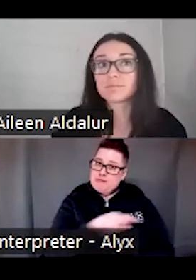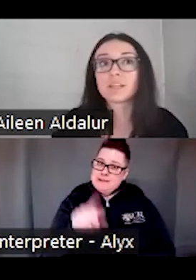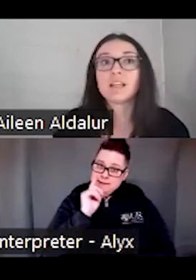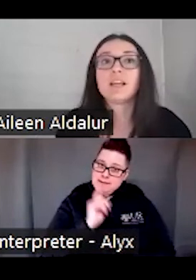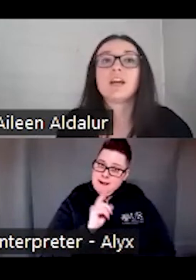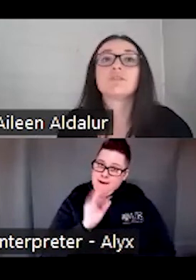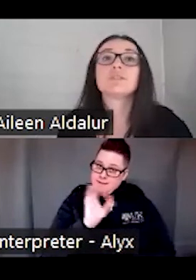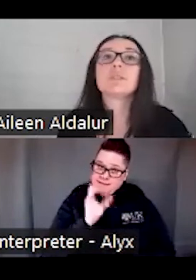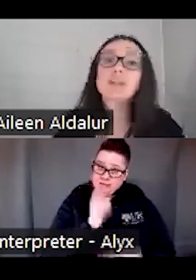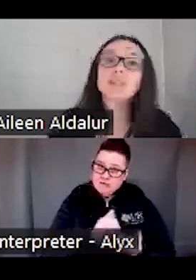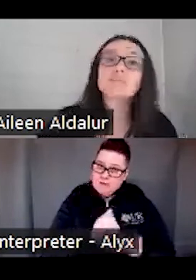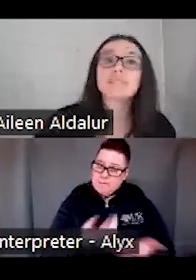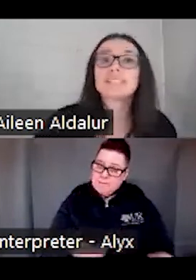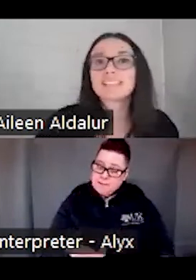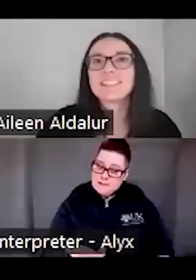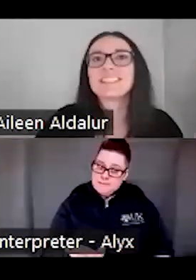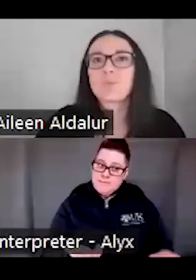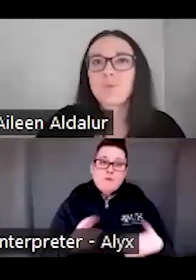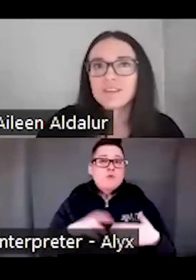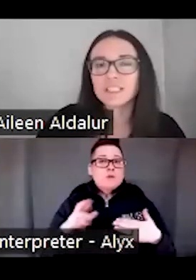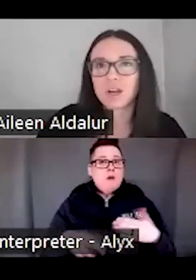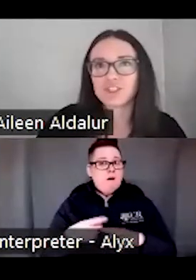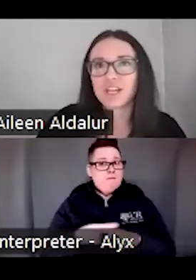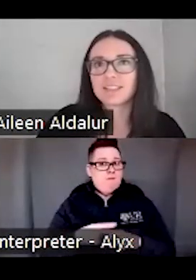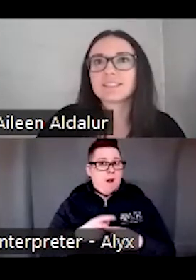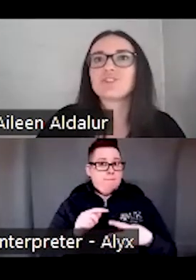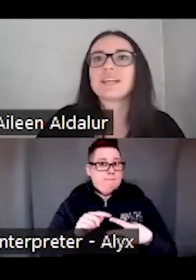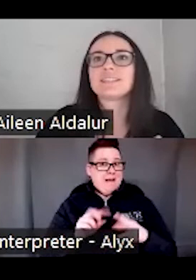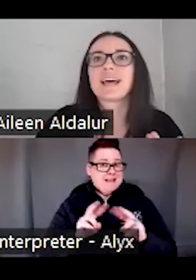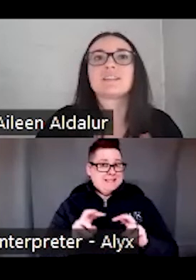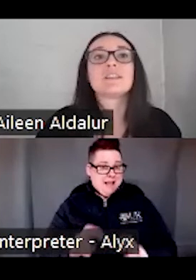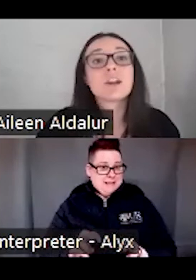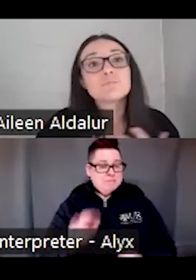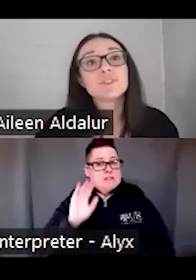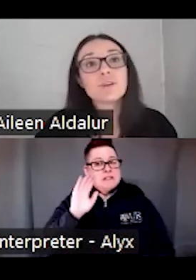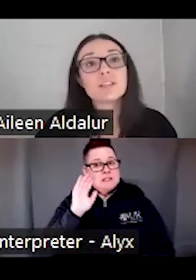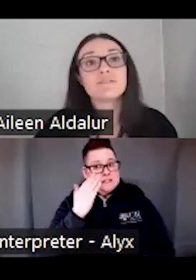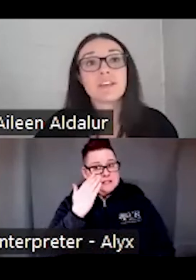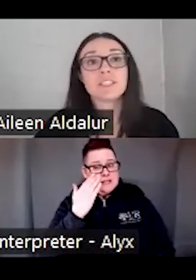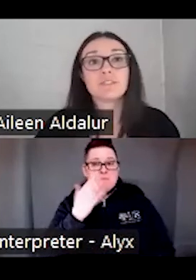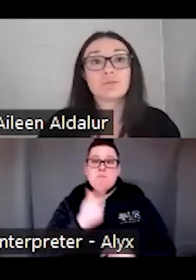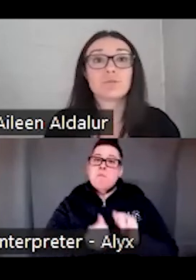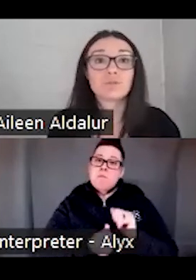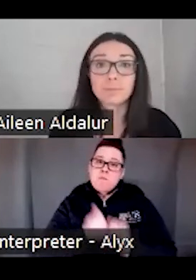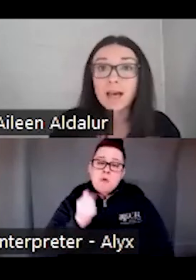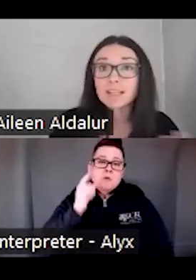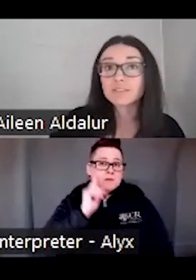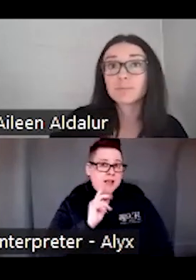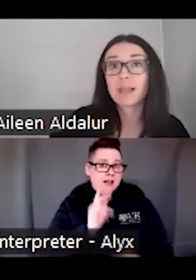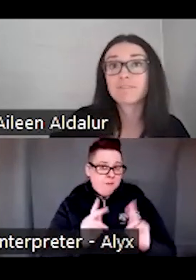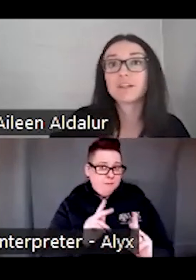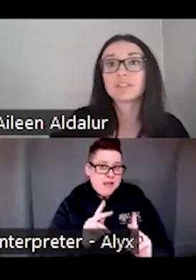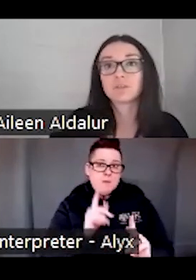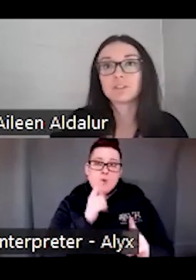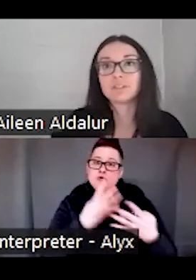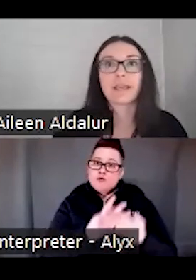individuals. The results from the assessment in step 1 of this project suggest that the large majority of deaf individuals who screen positive